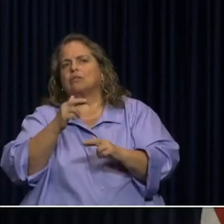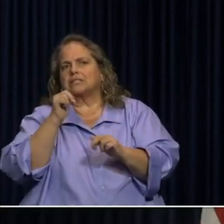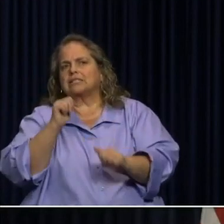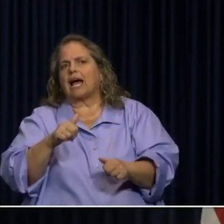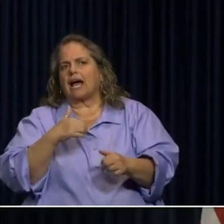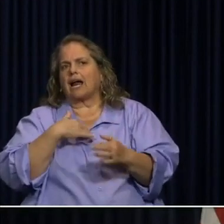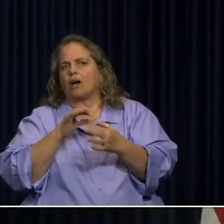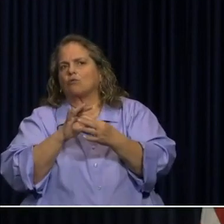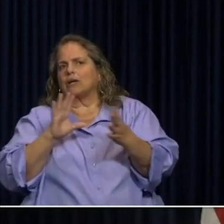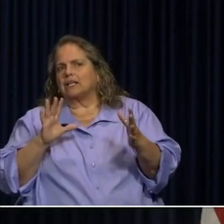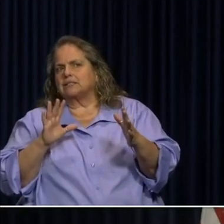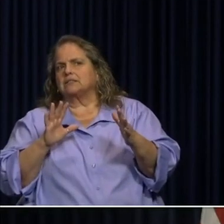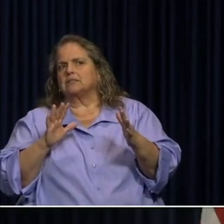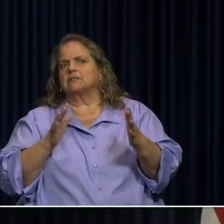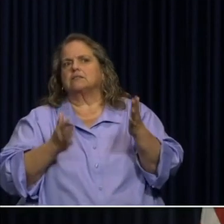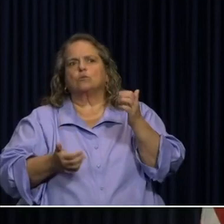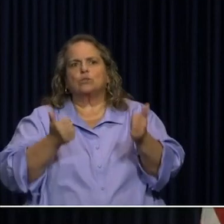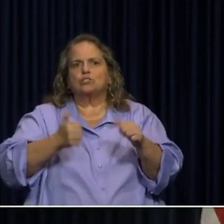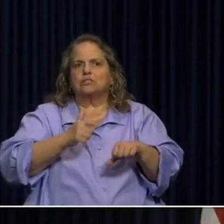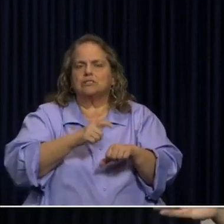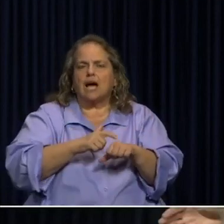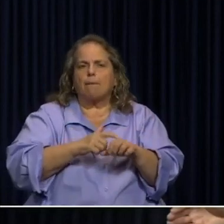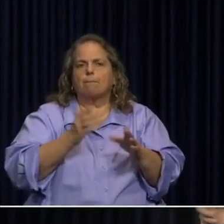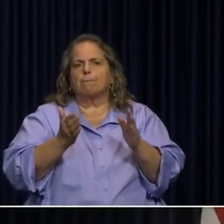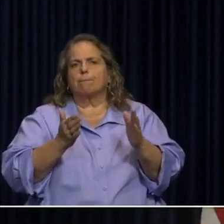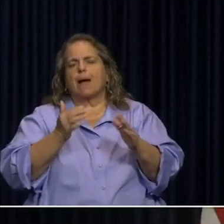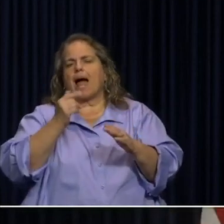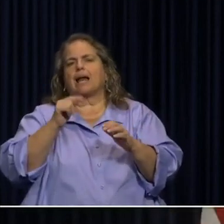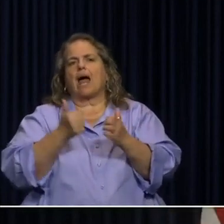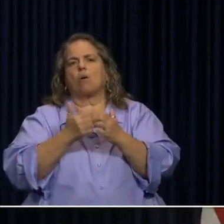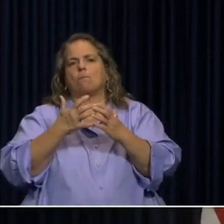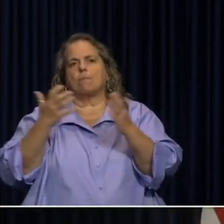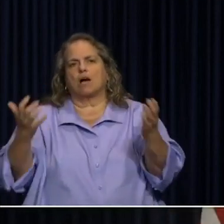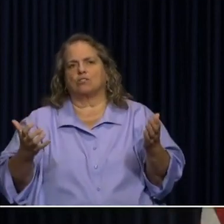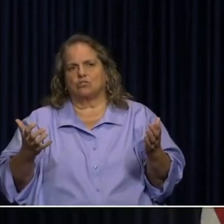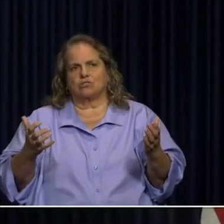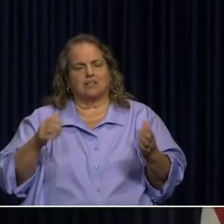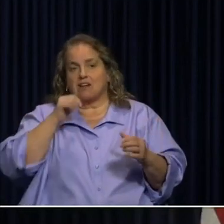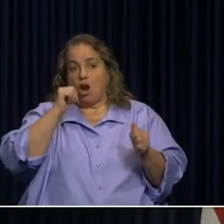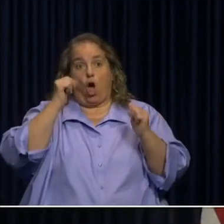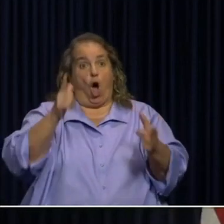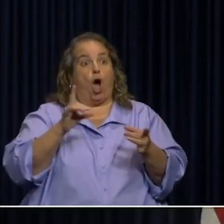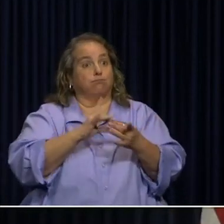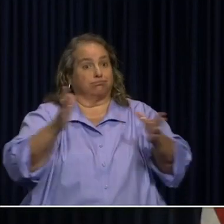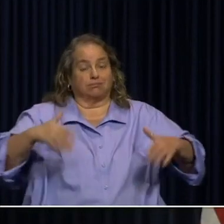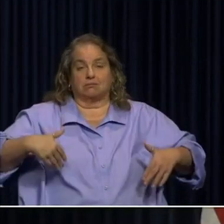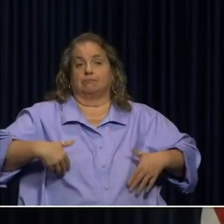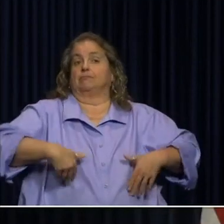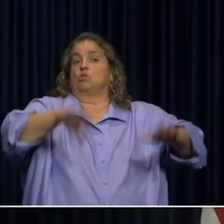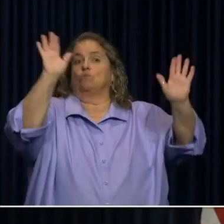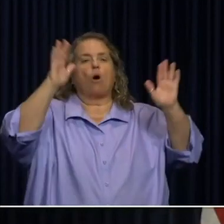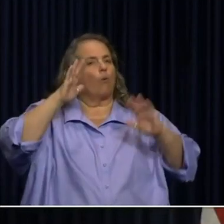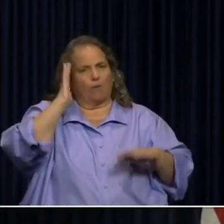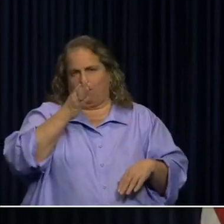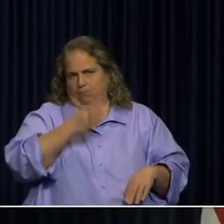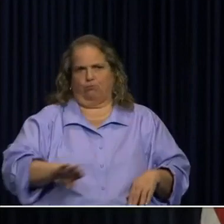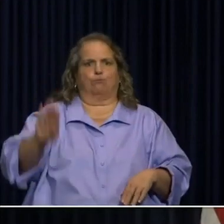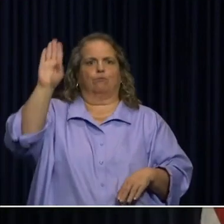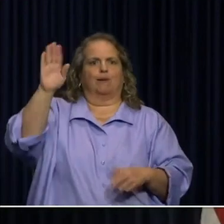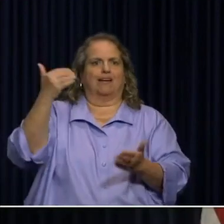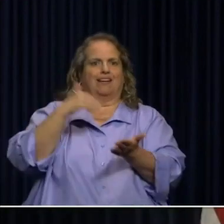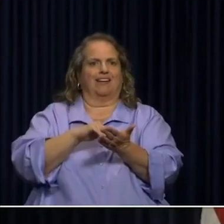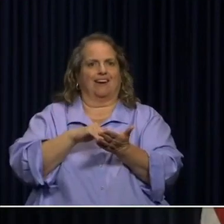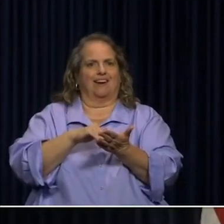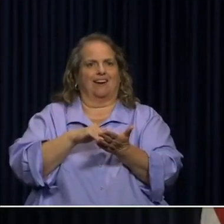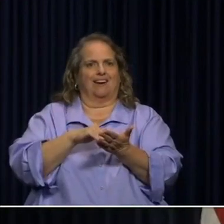can release at what time and to what degree. It won't be an all in one day because we would spike right back up.